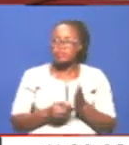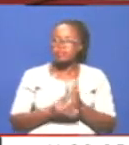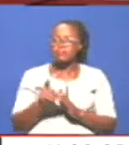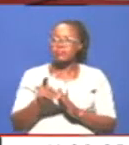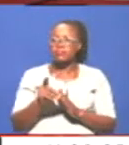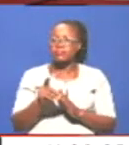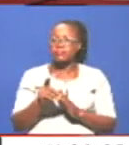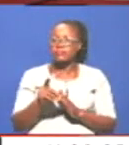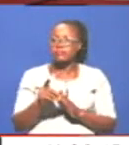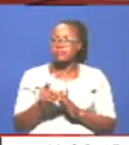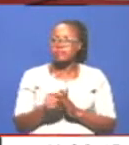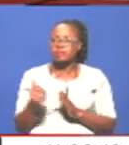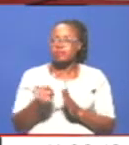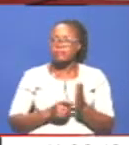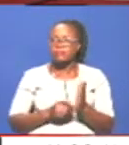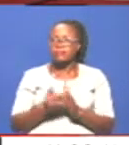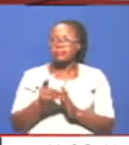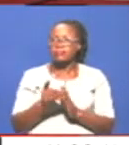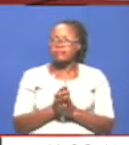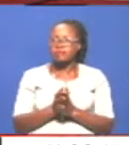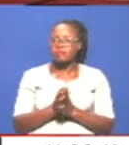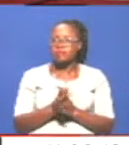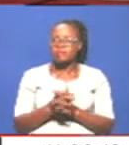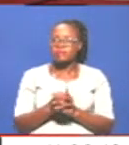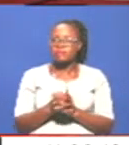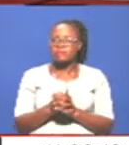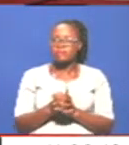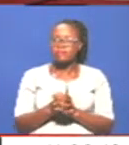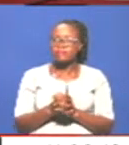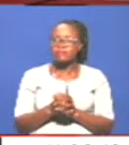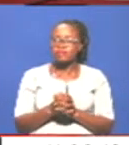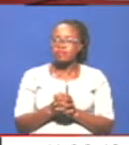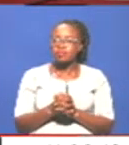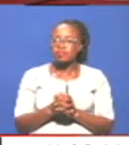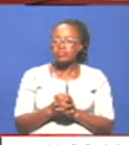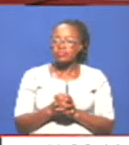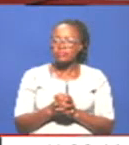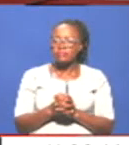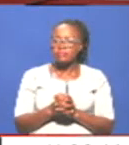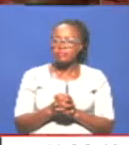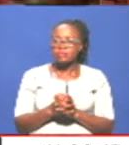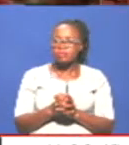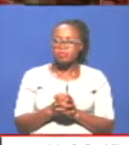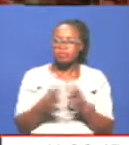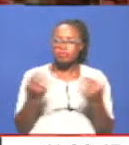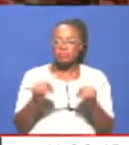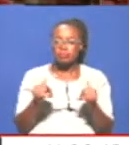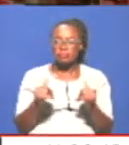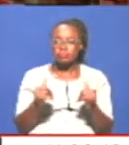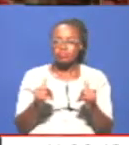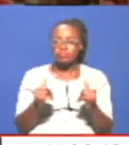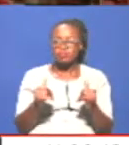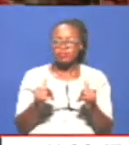talents. Okay. Now, I'll let you do what you do best, and what I would like you to do is to